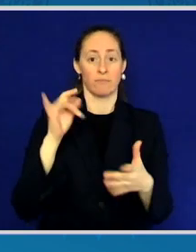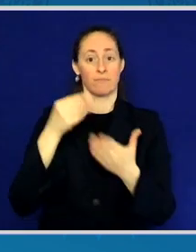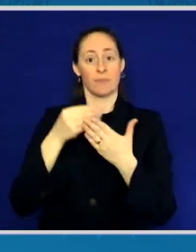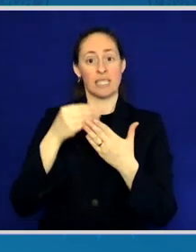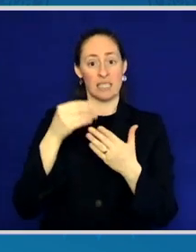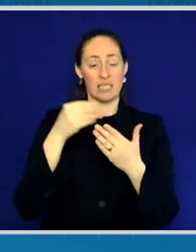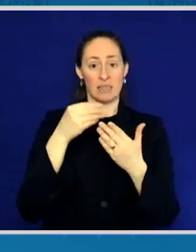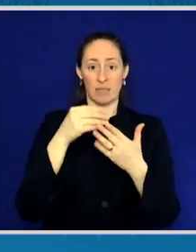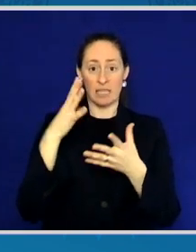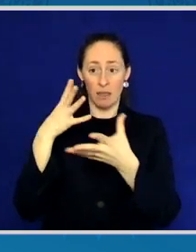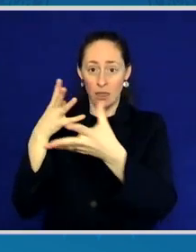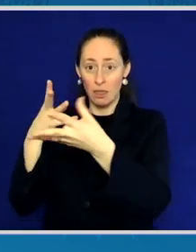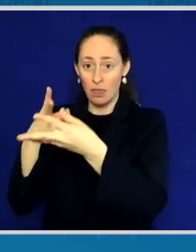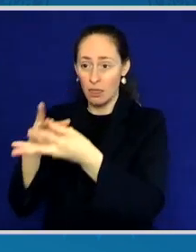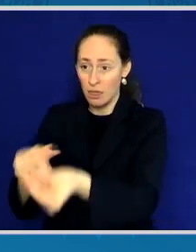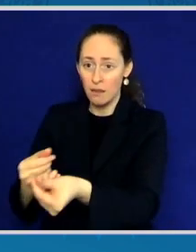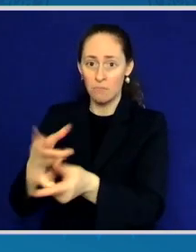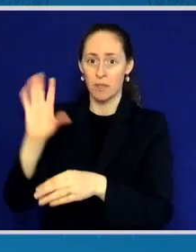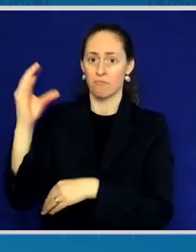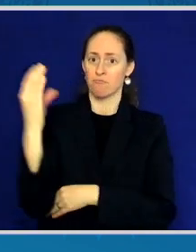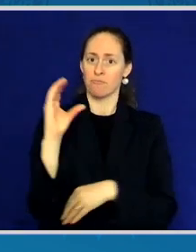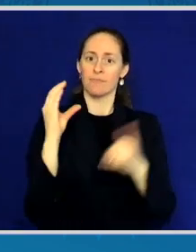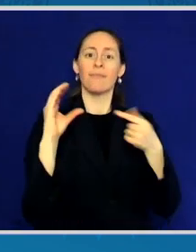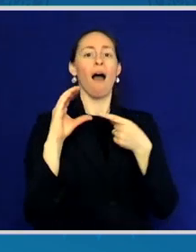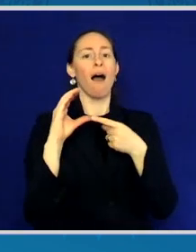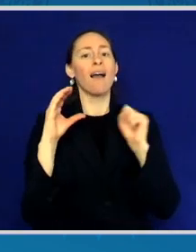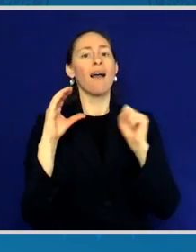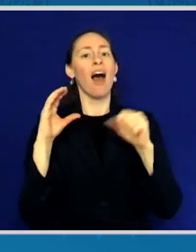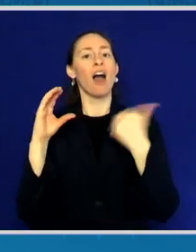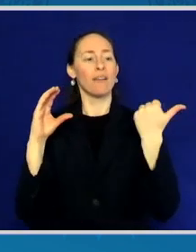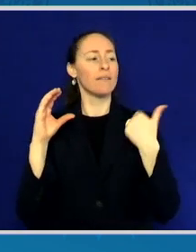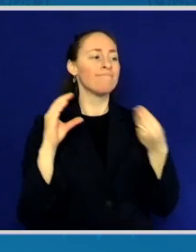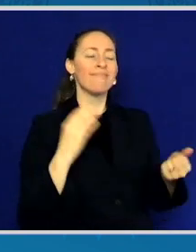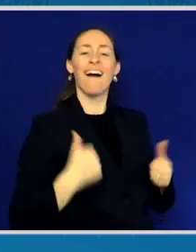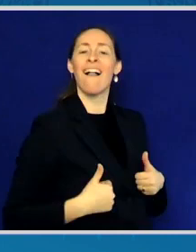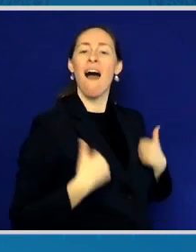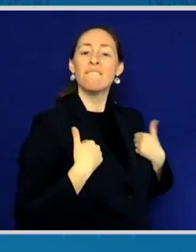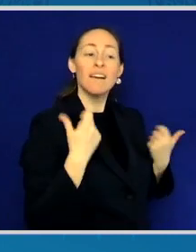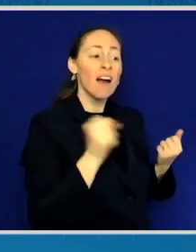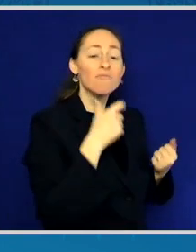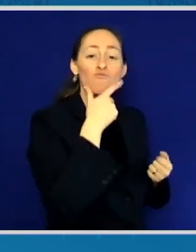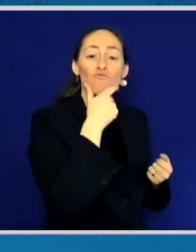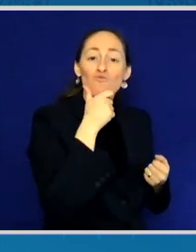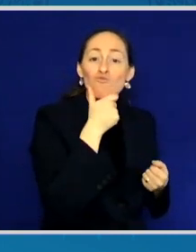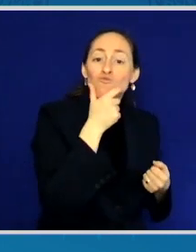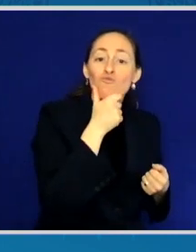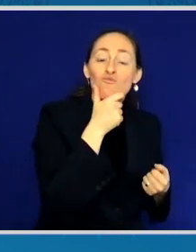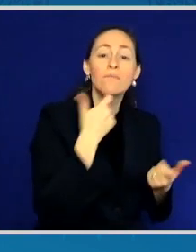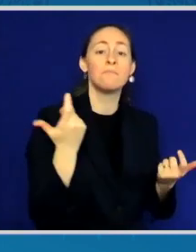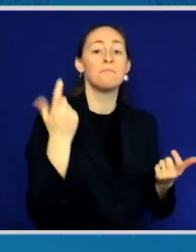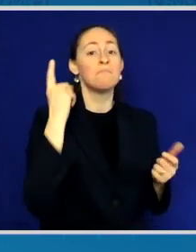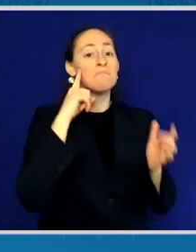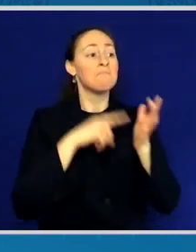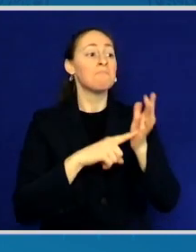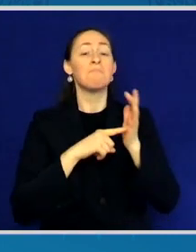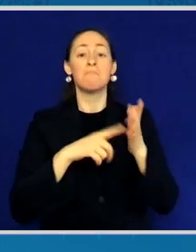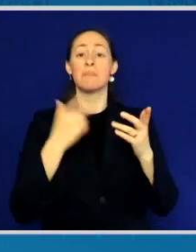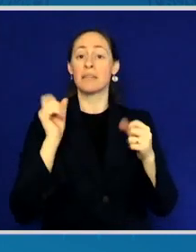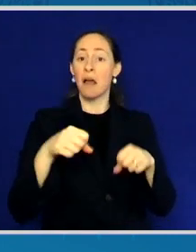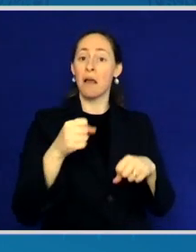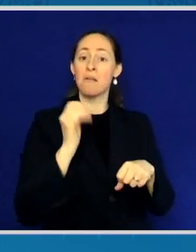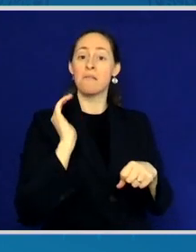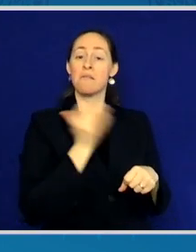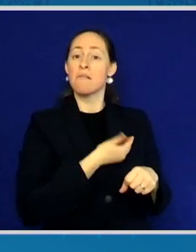been spending on that, and I can do something else in my life with it. I can upgrade my the place that I live. Yeah. I may be able to make